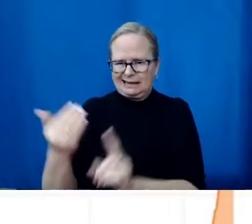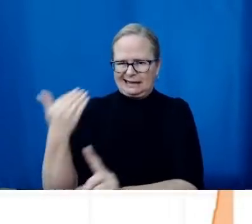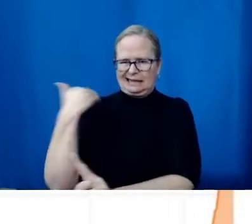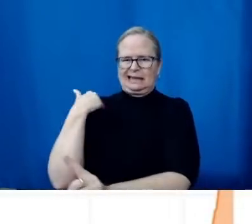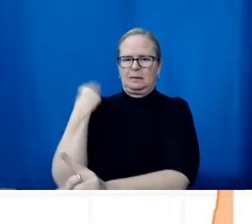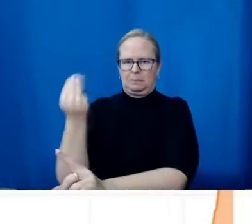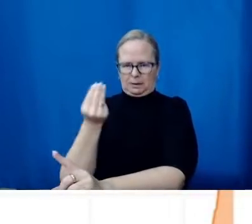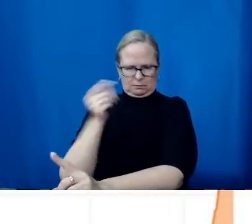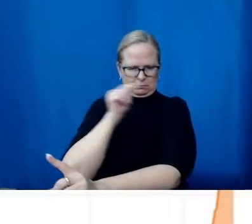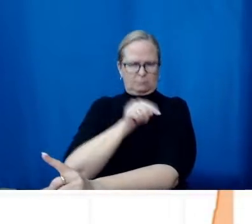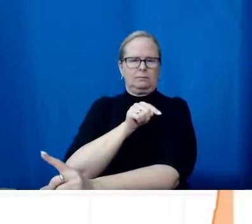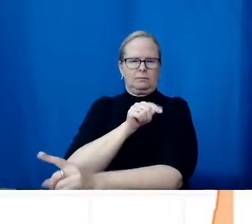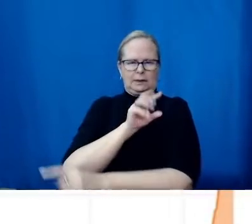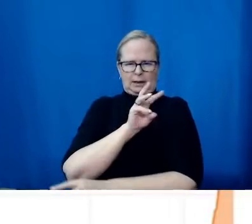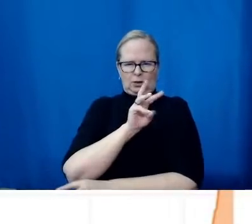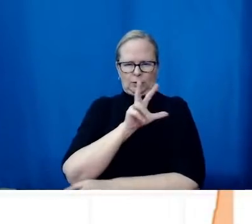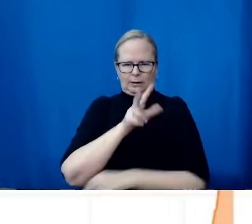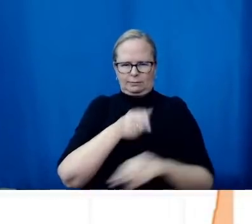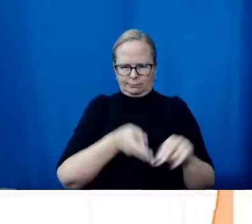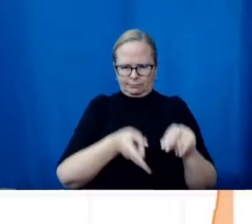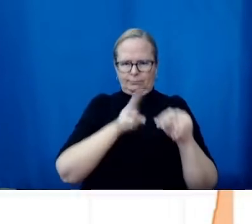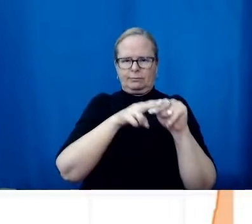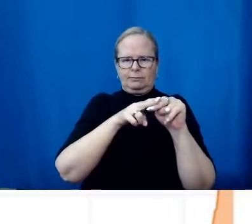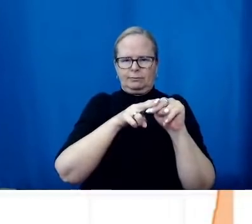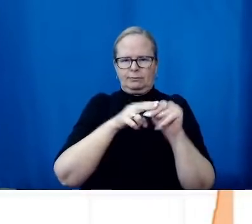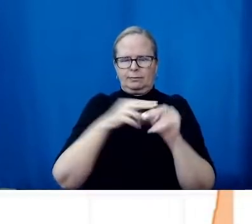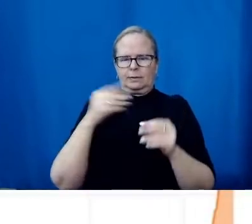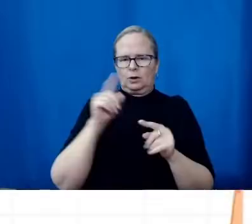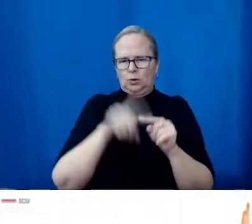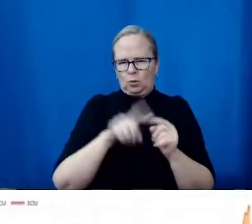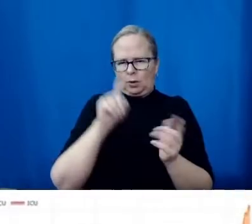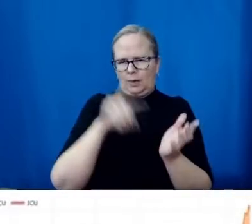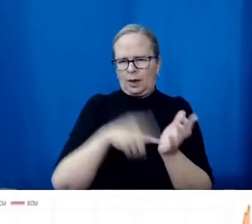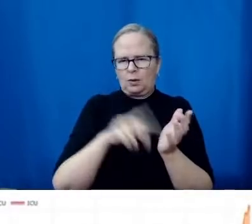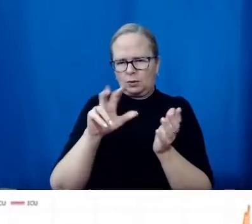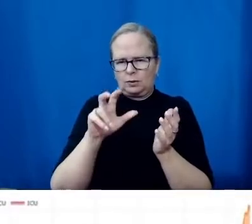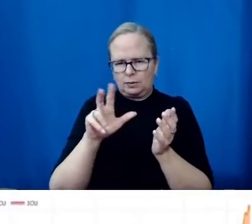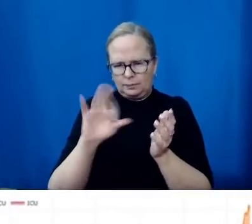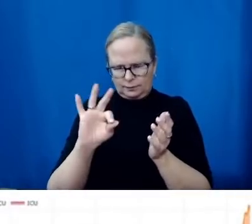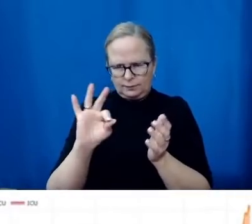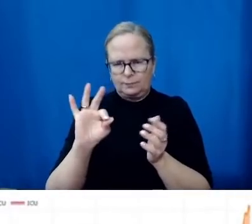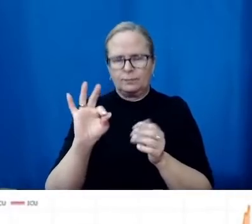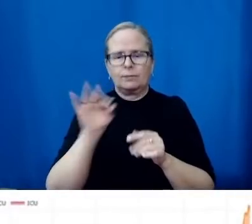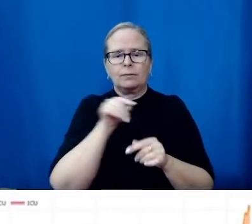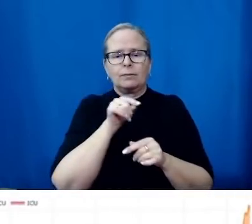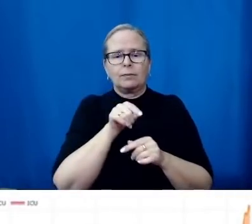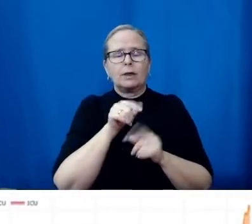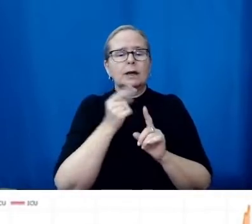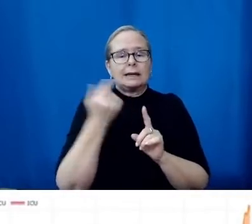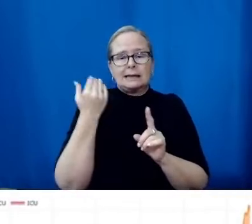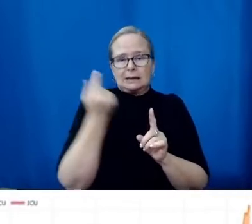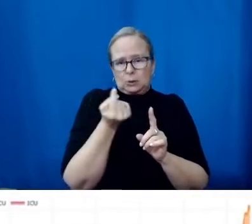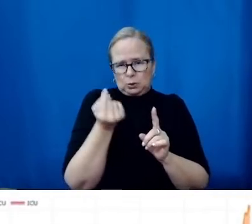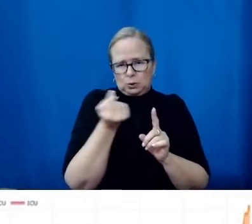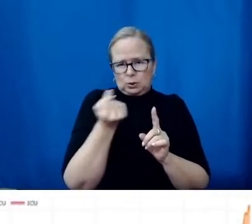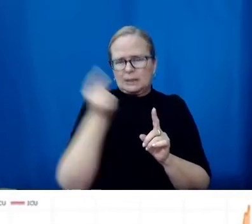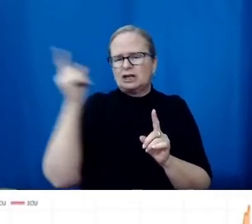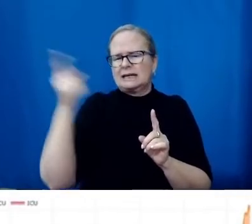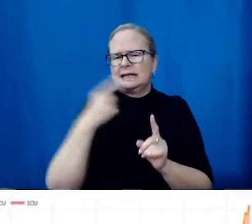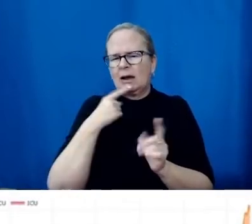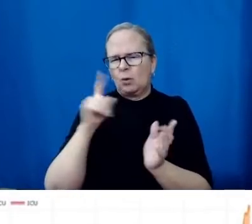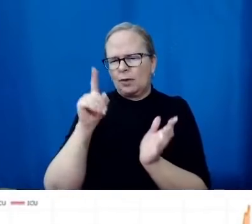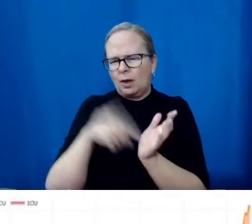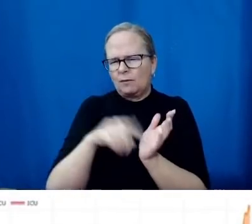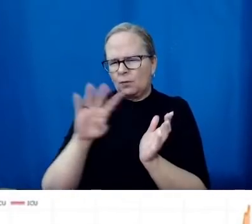trust is Monday, which was up 63 cases to 1529. It was initially reported on Tuesday